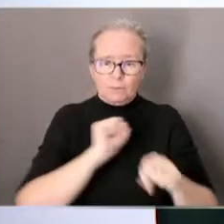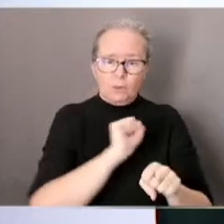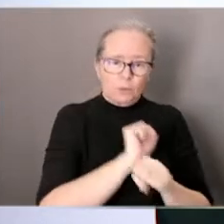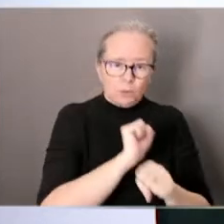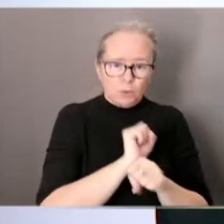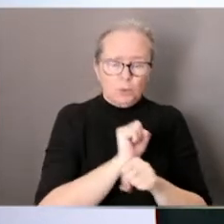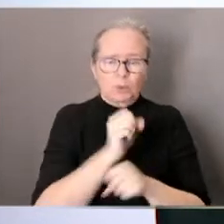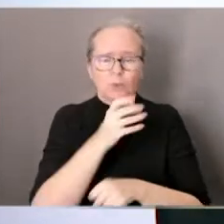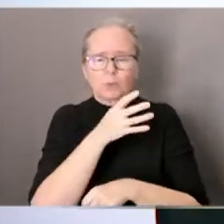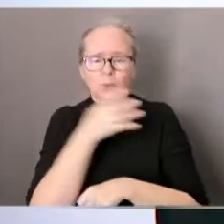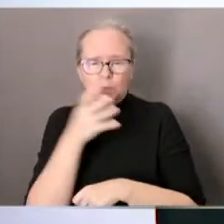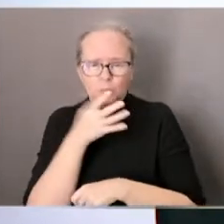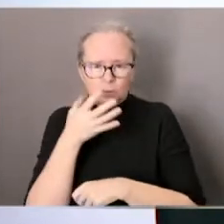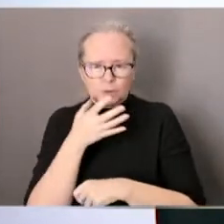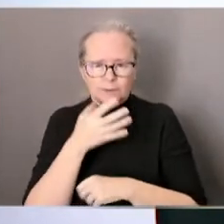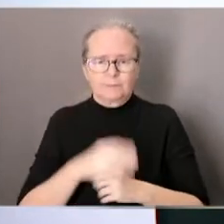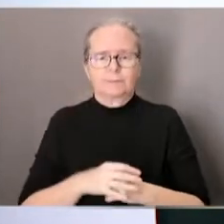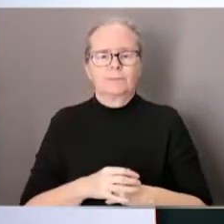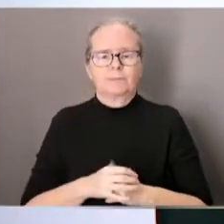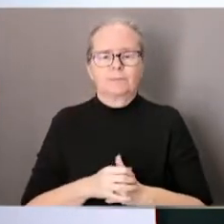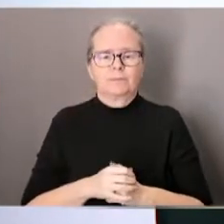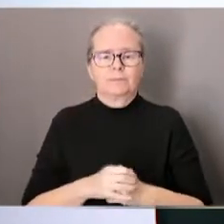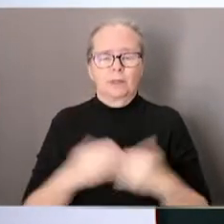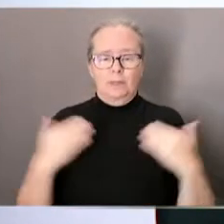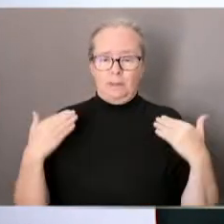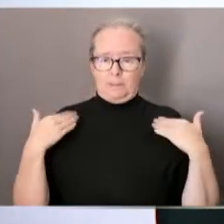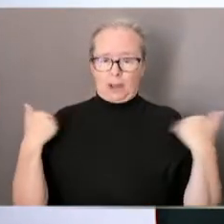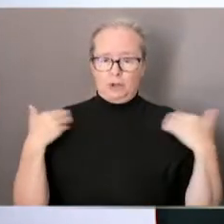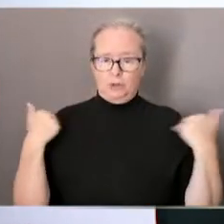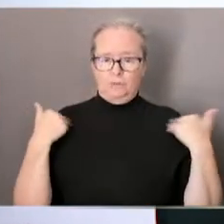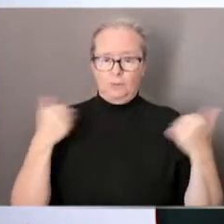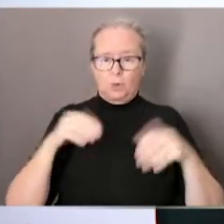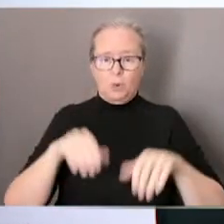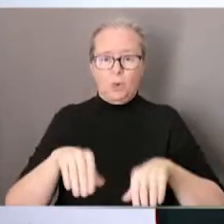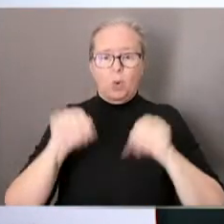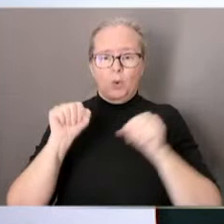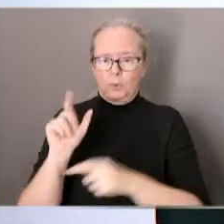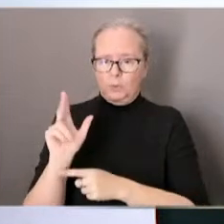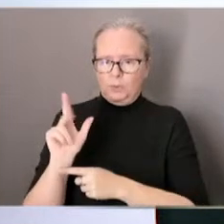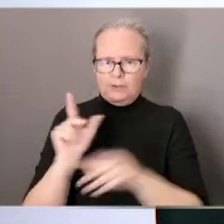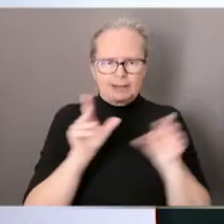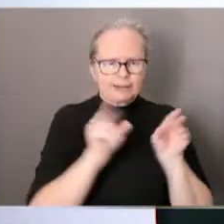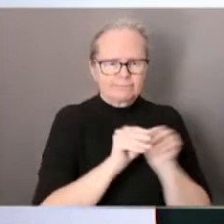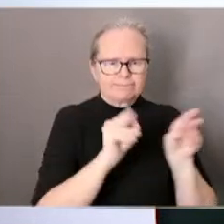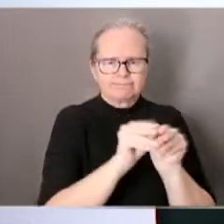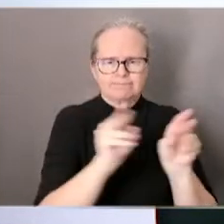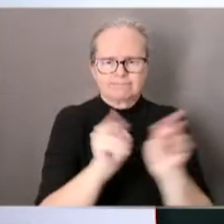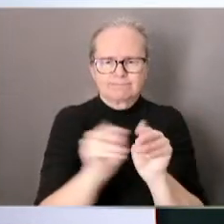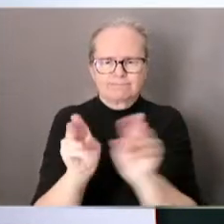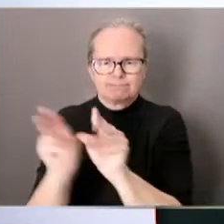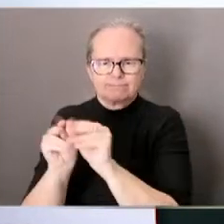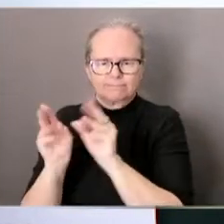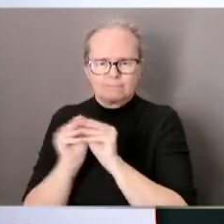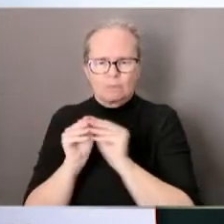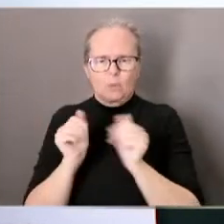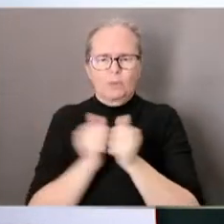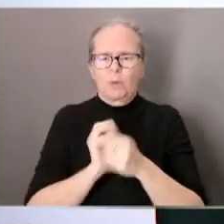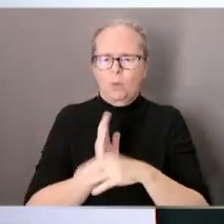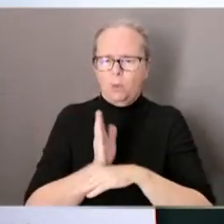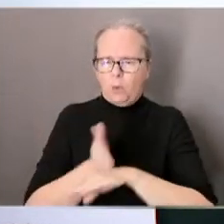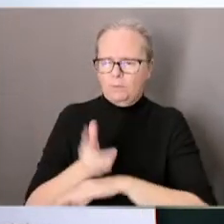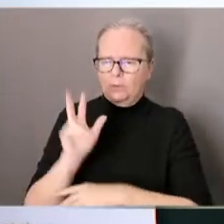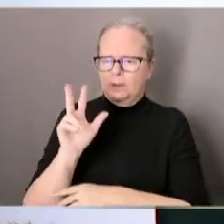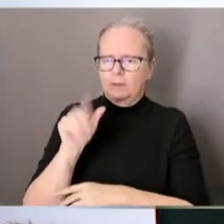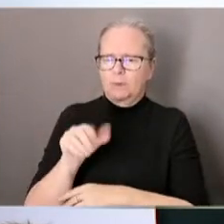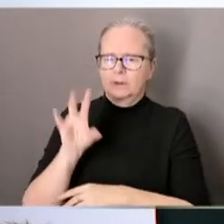hosted 23 engagement sessions with over 370 rural stakeholders using the feedback we receive from these